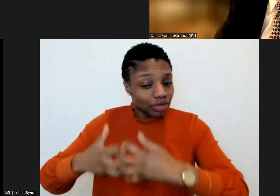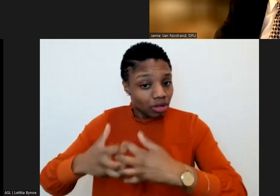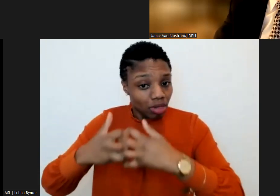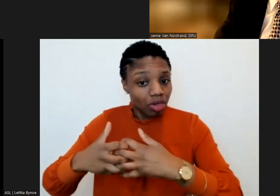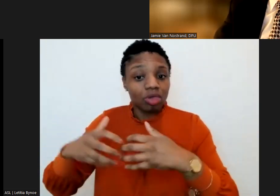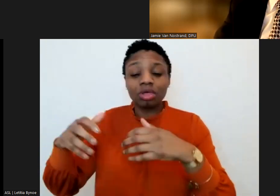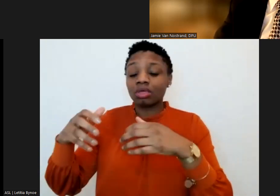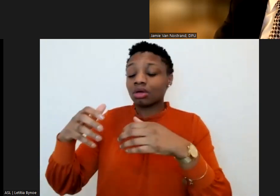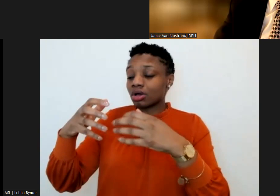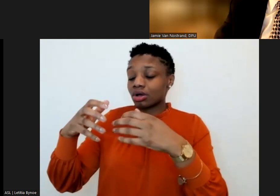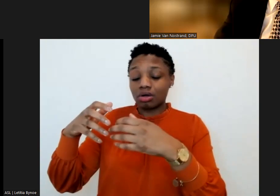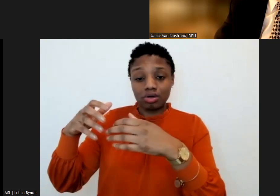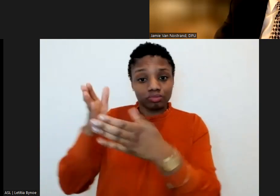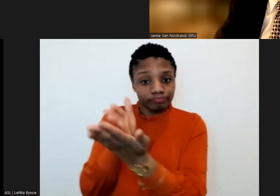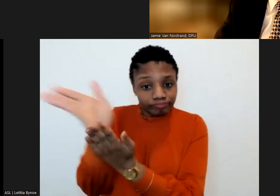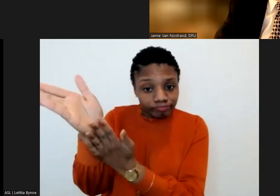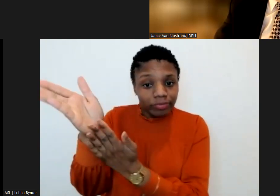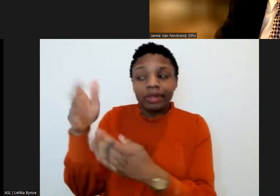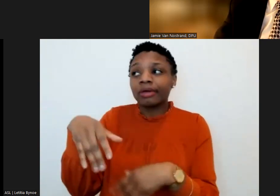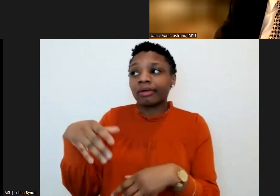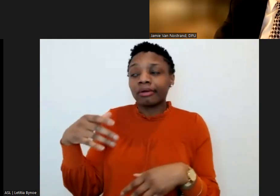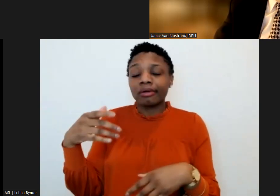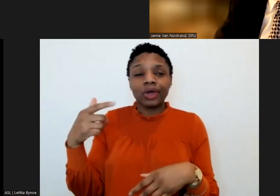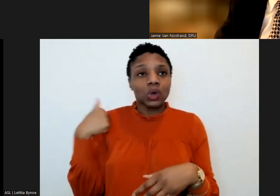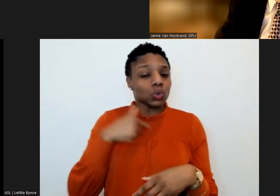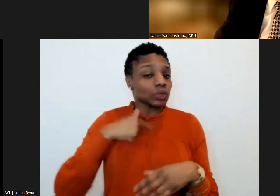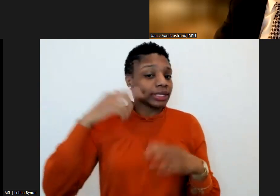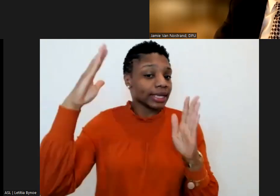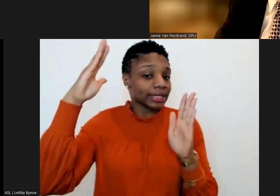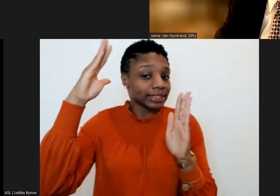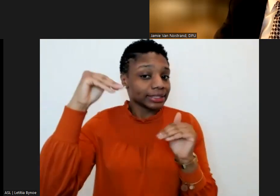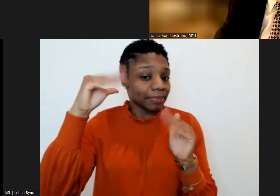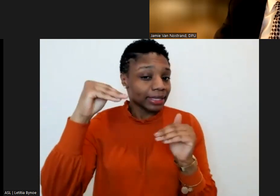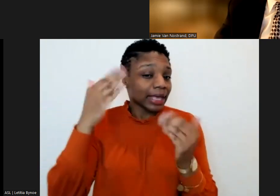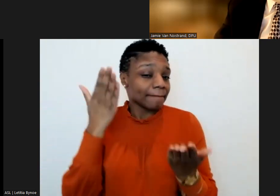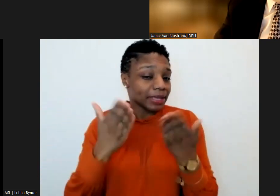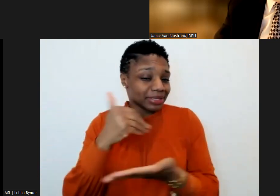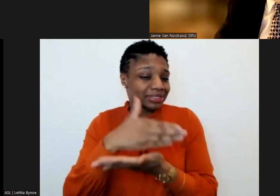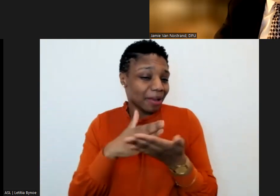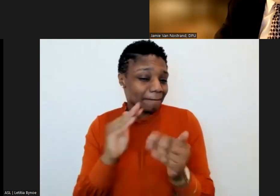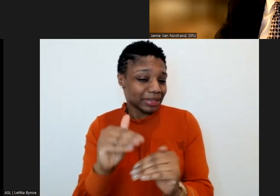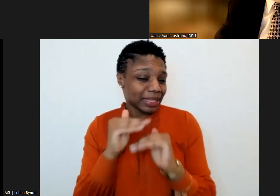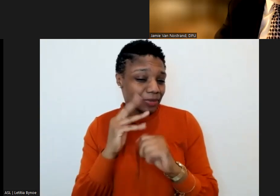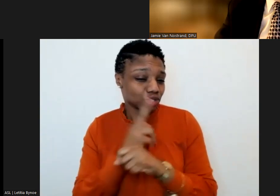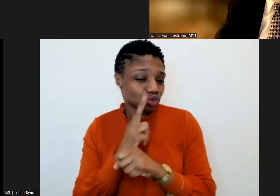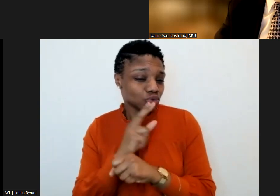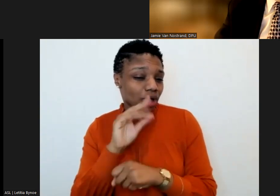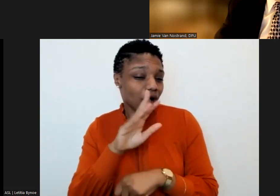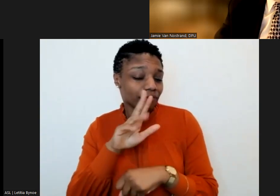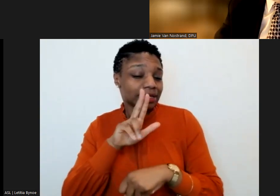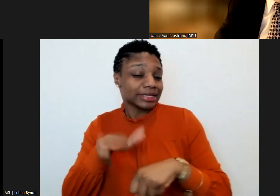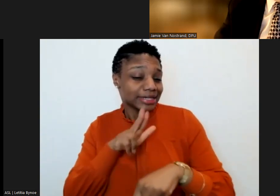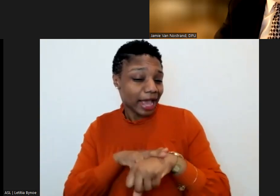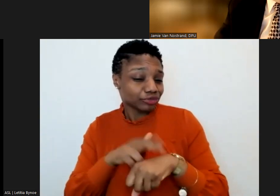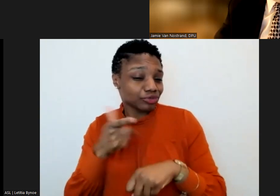obligated. We anticipate there may be still some limited use of renewable natural gas and hydrogen